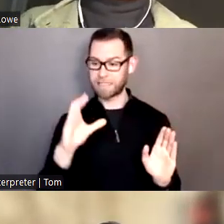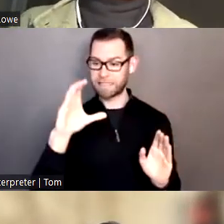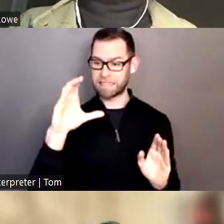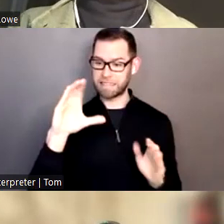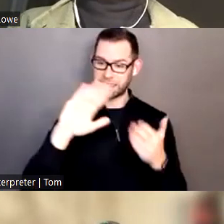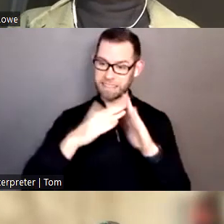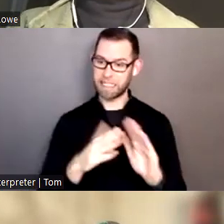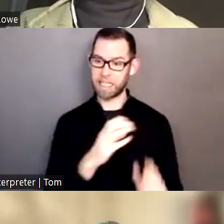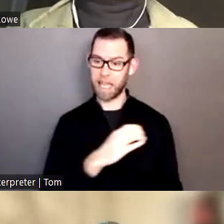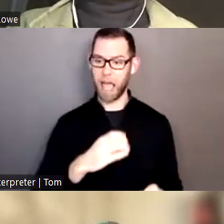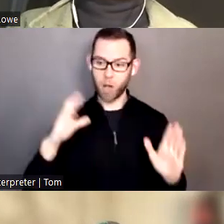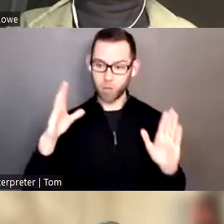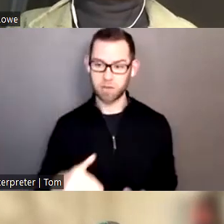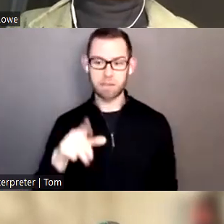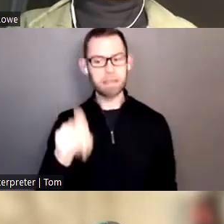nous voulons